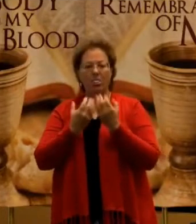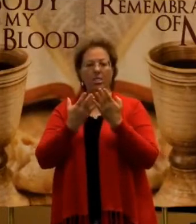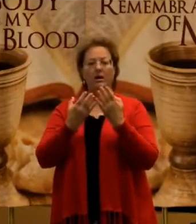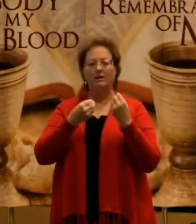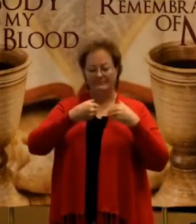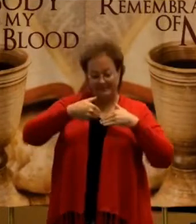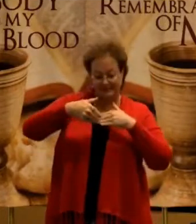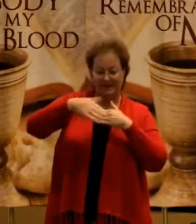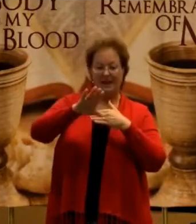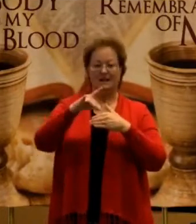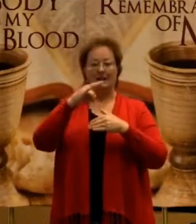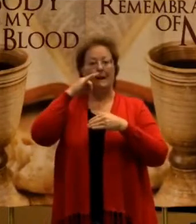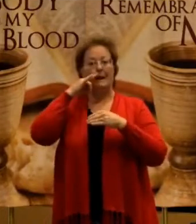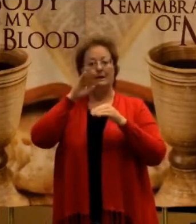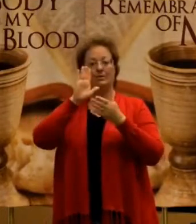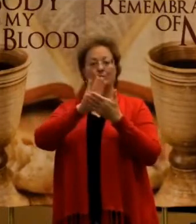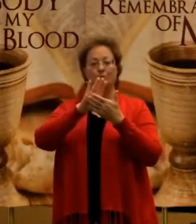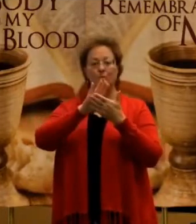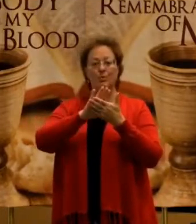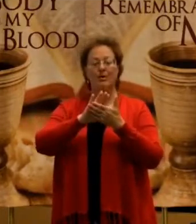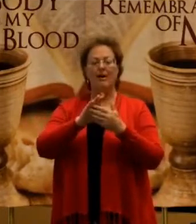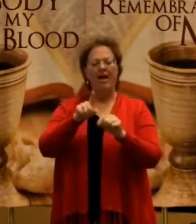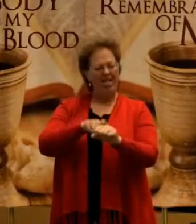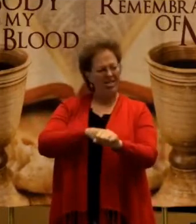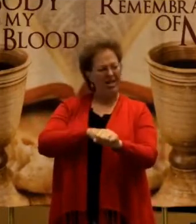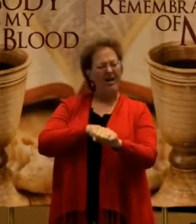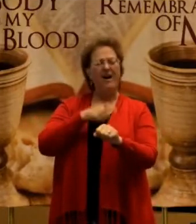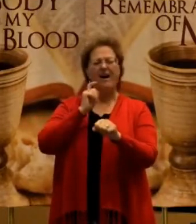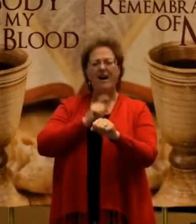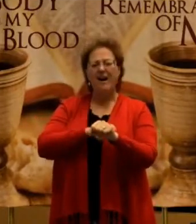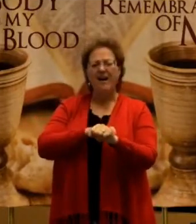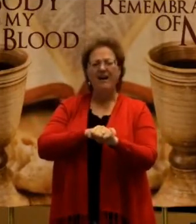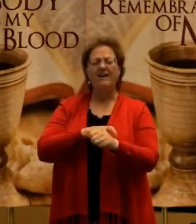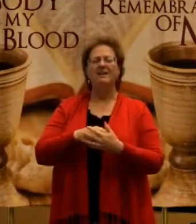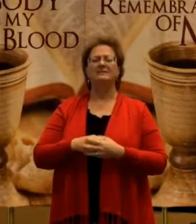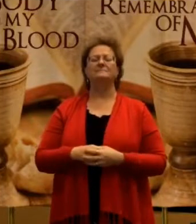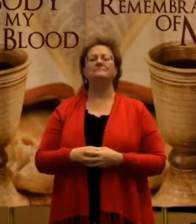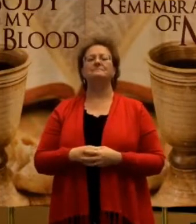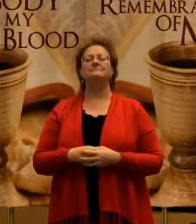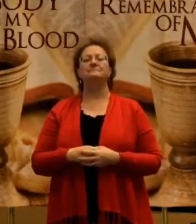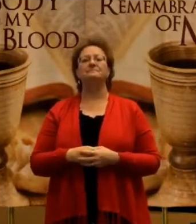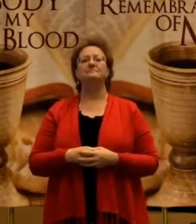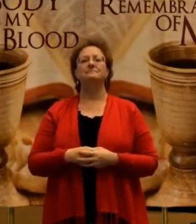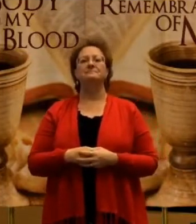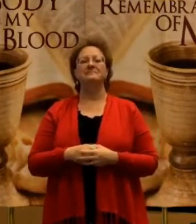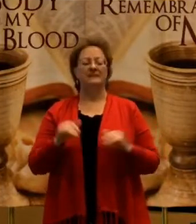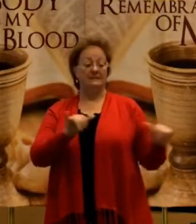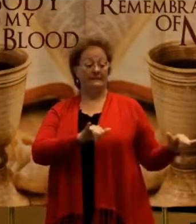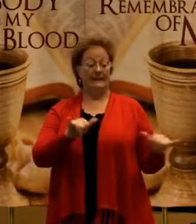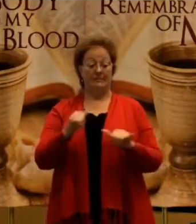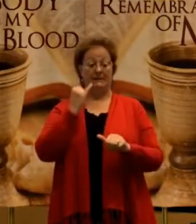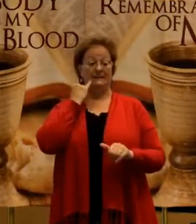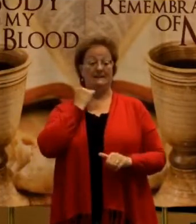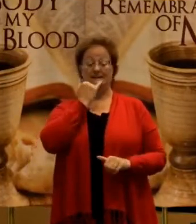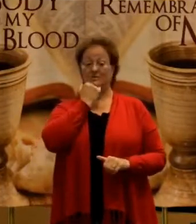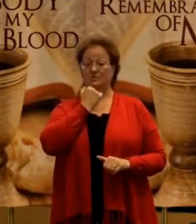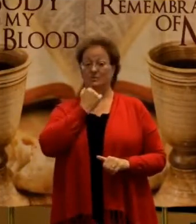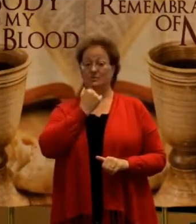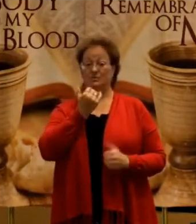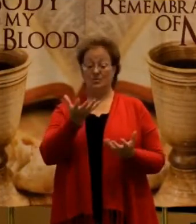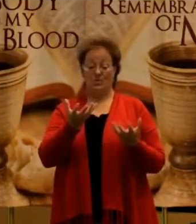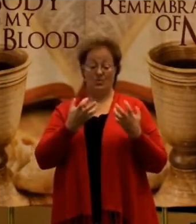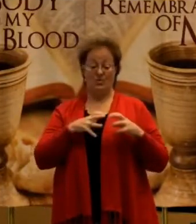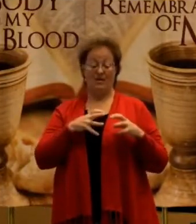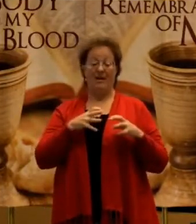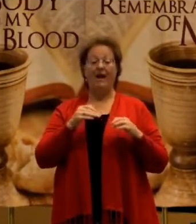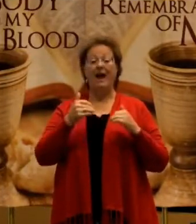their teachers once again? How long? Like the Israelites, we don't like to have a God